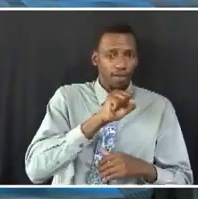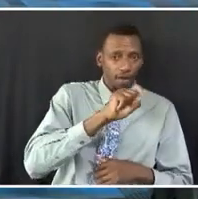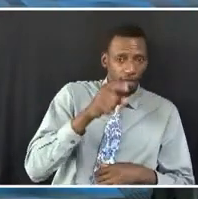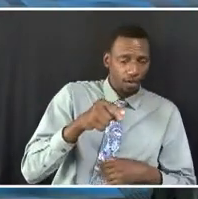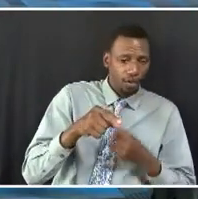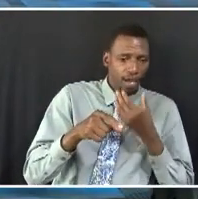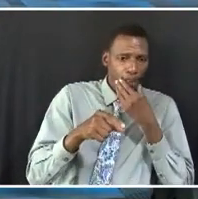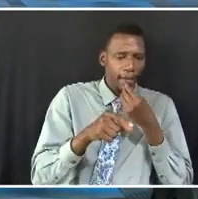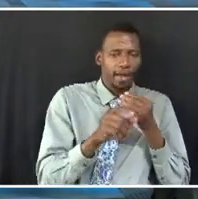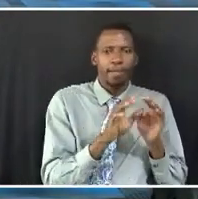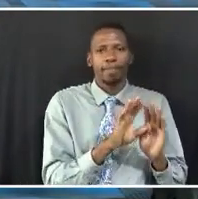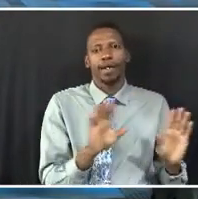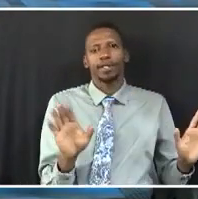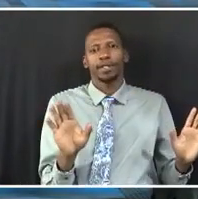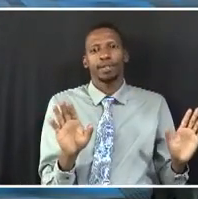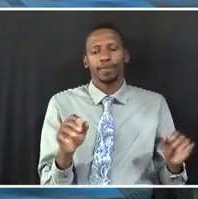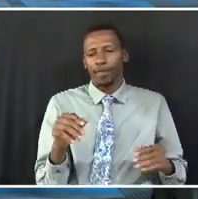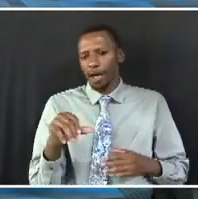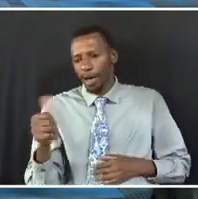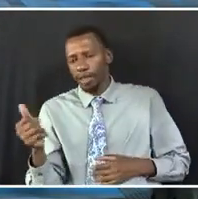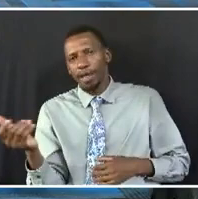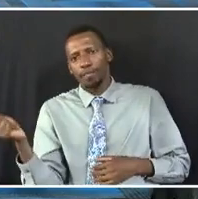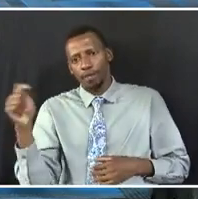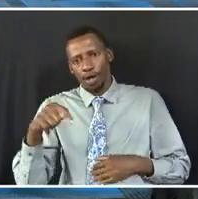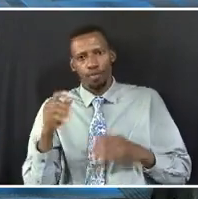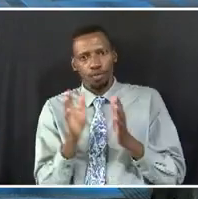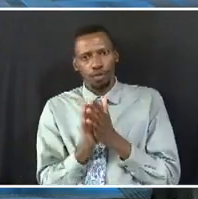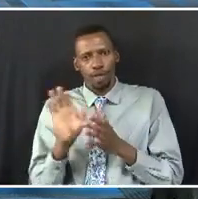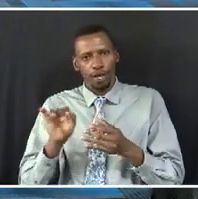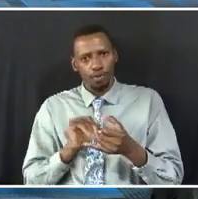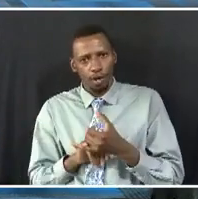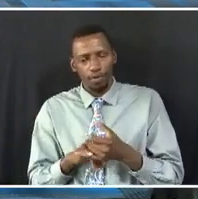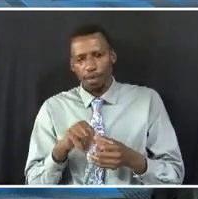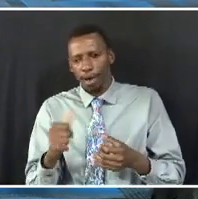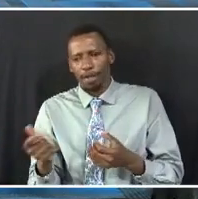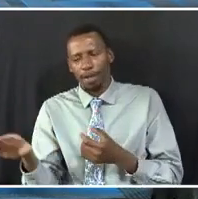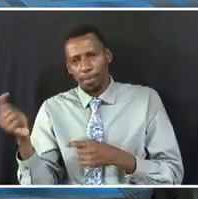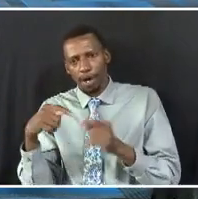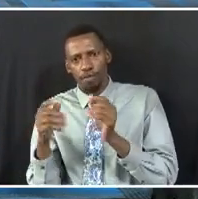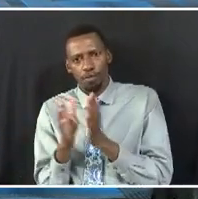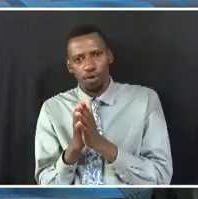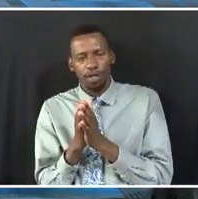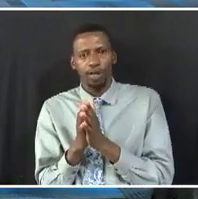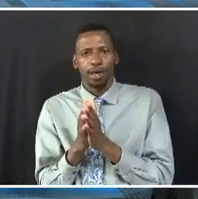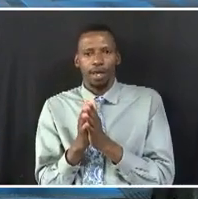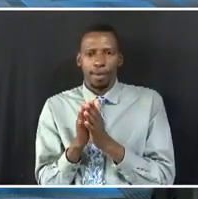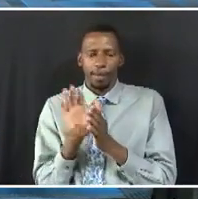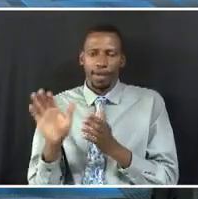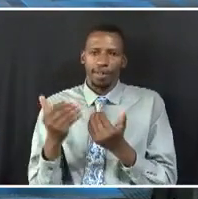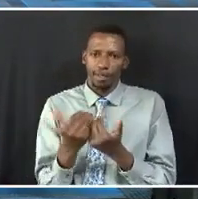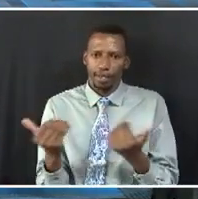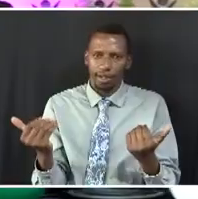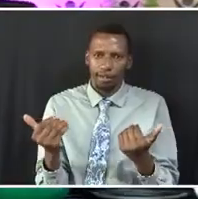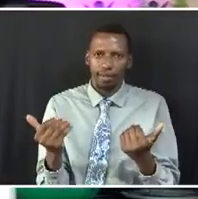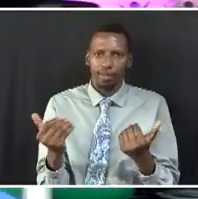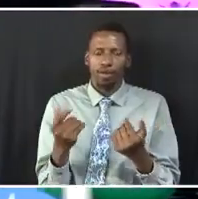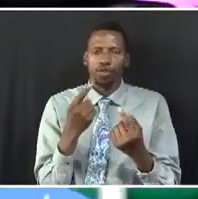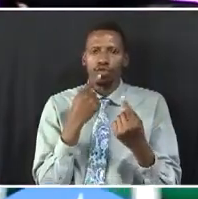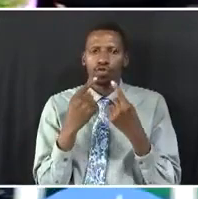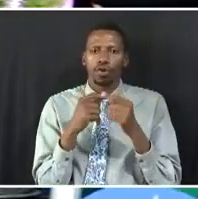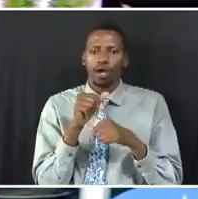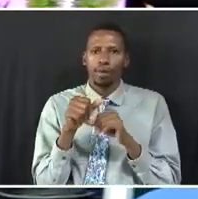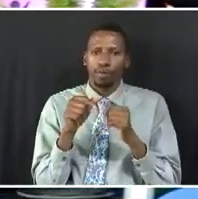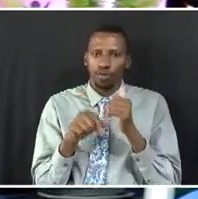they, some of them had come with their wives. And others had come with their children, like me. I went to that meeting. We are talking about